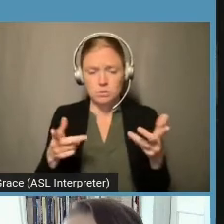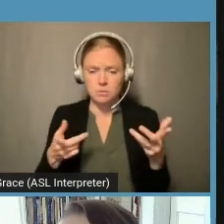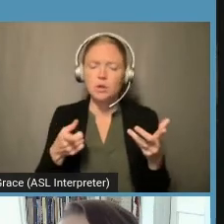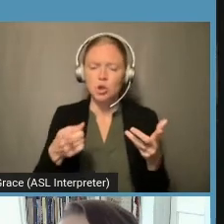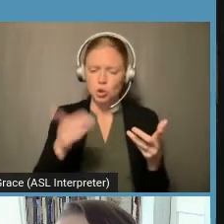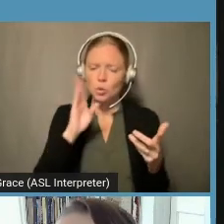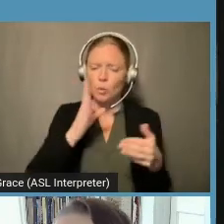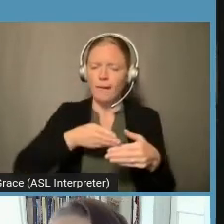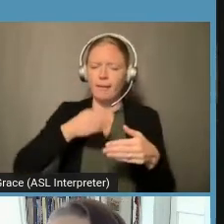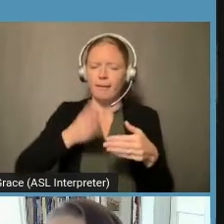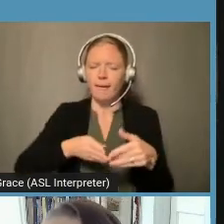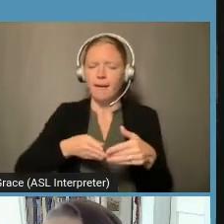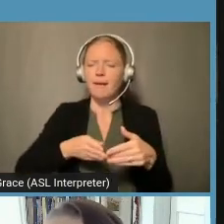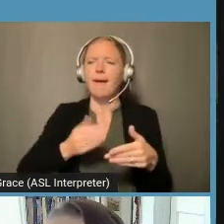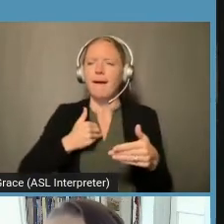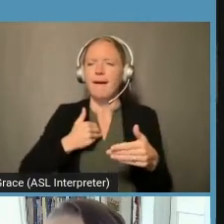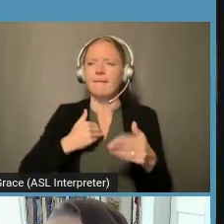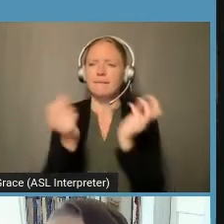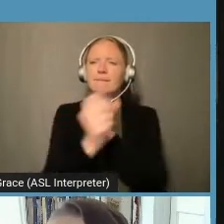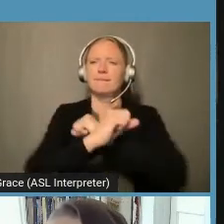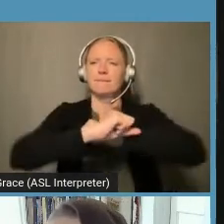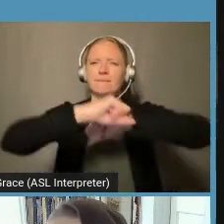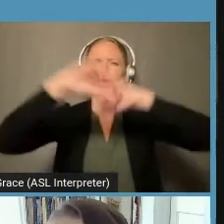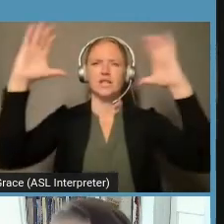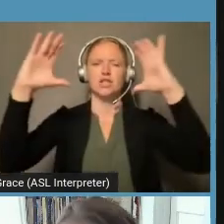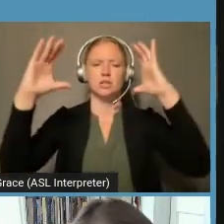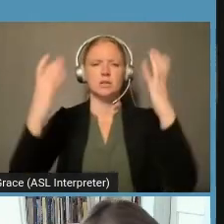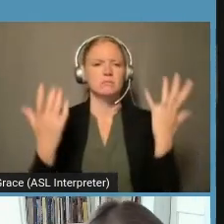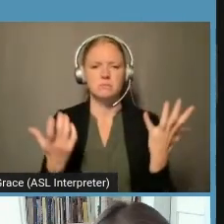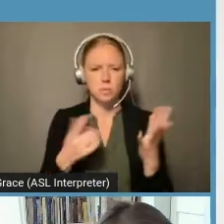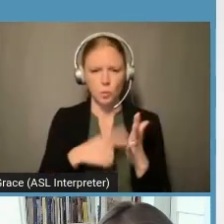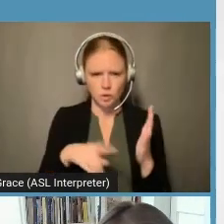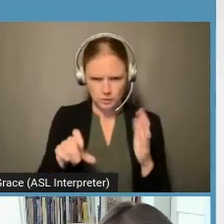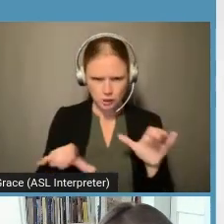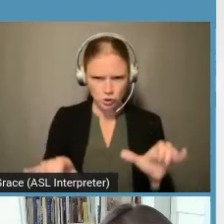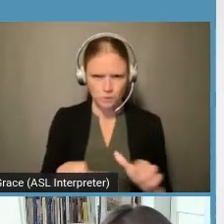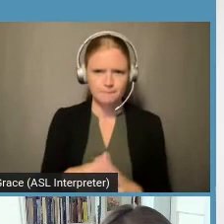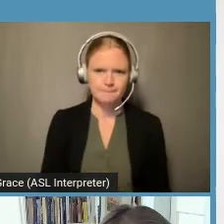you need to go in order to do what it is that you're trying to do.